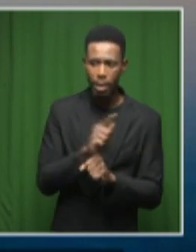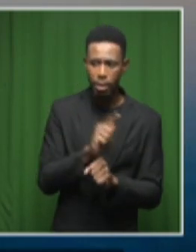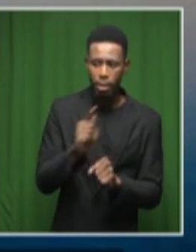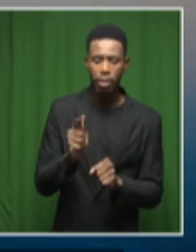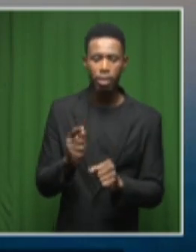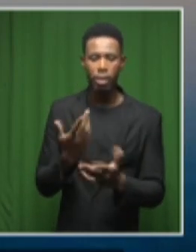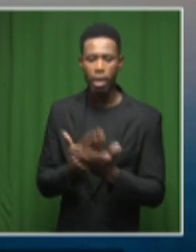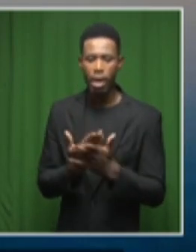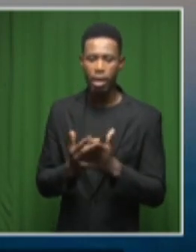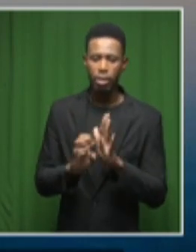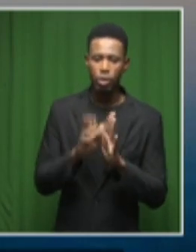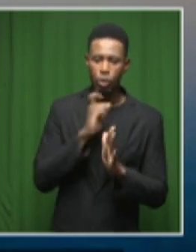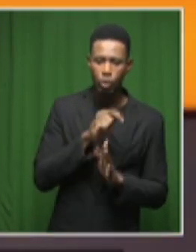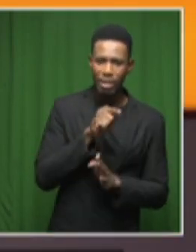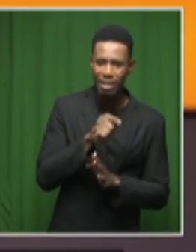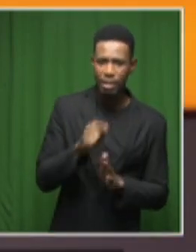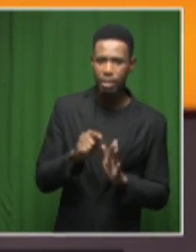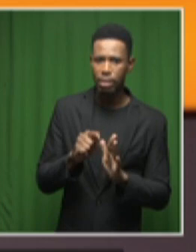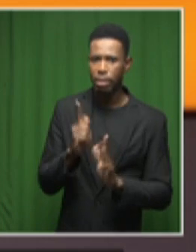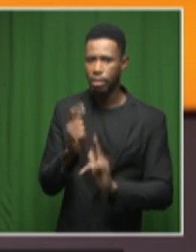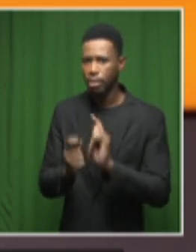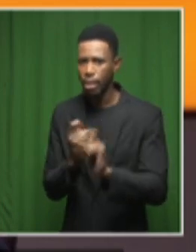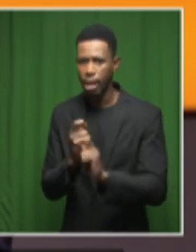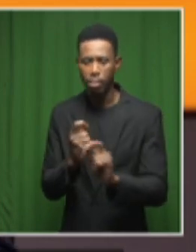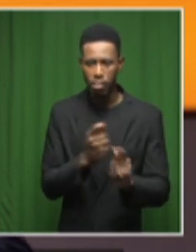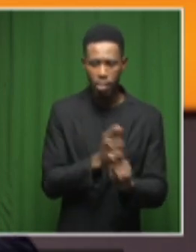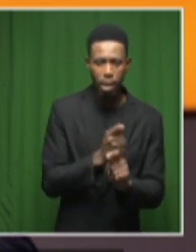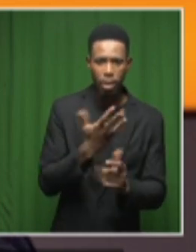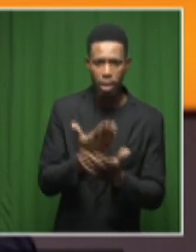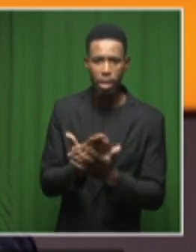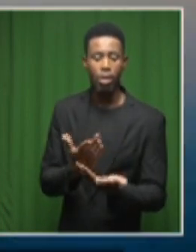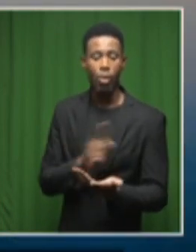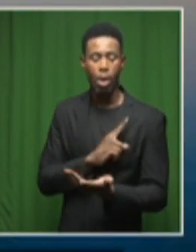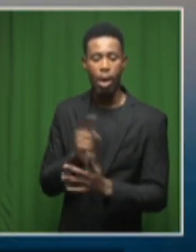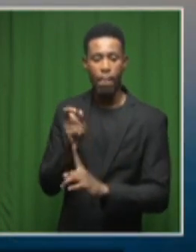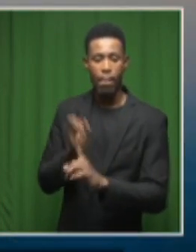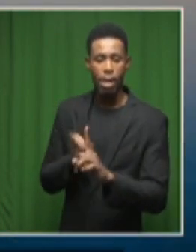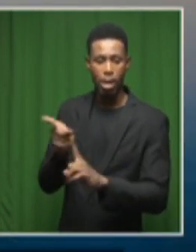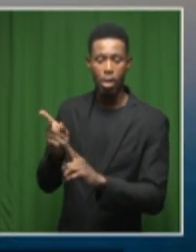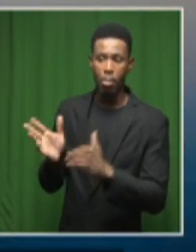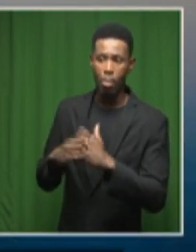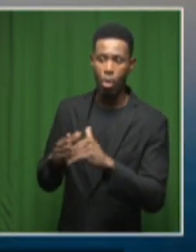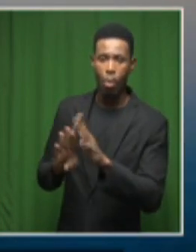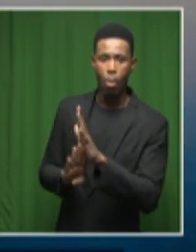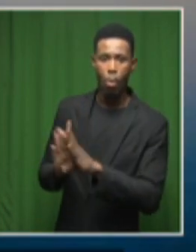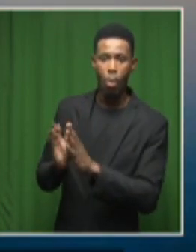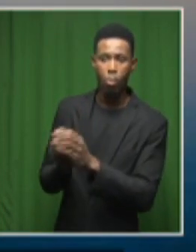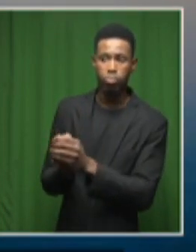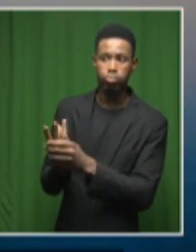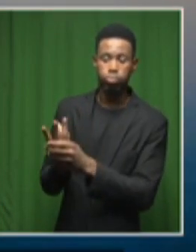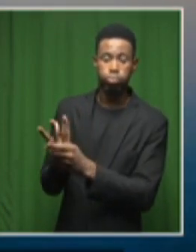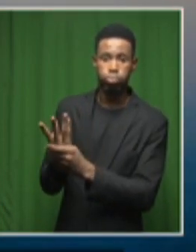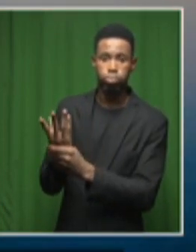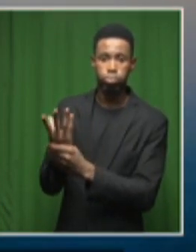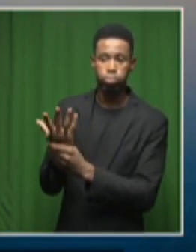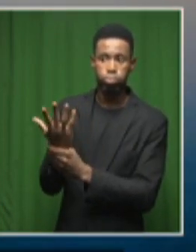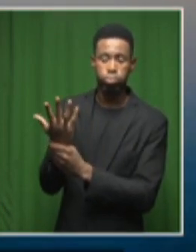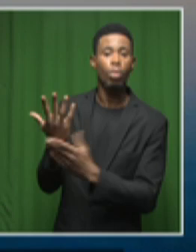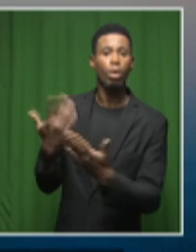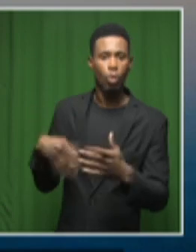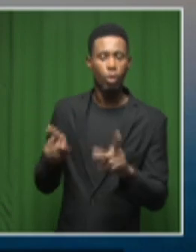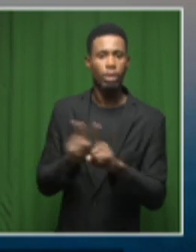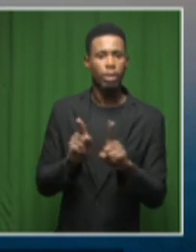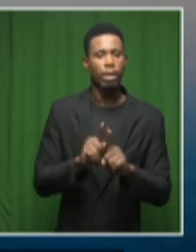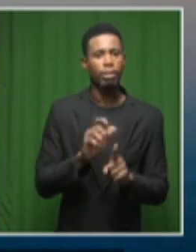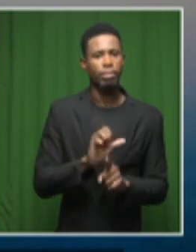apply for yourself. Because remember one thing, the more the artists grow, the more we all grow as a country, the more we all grow